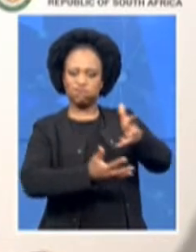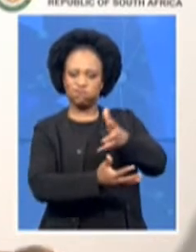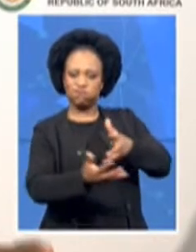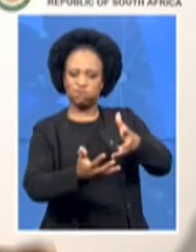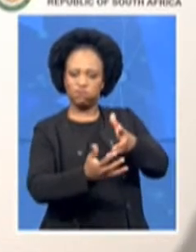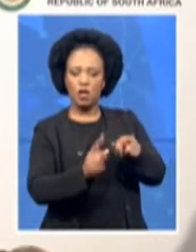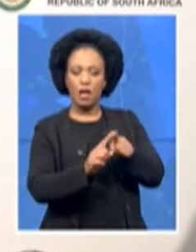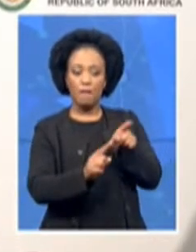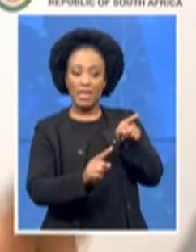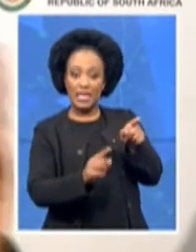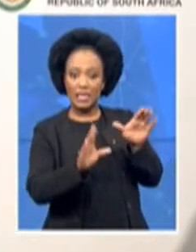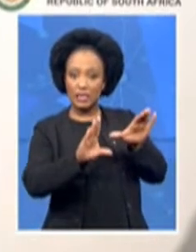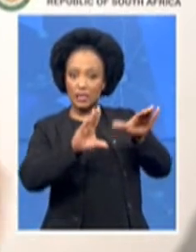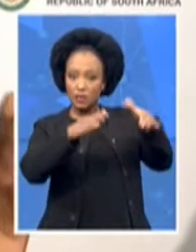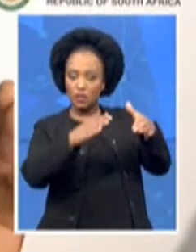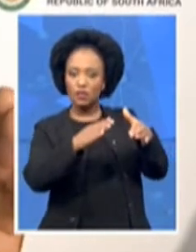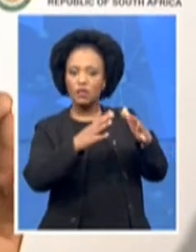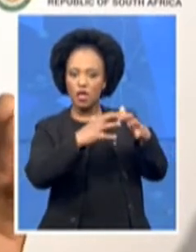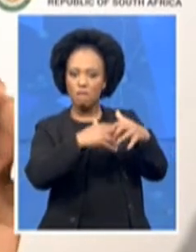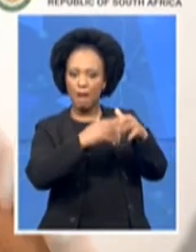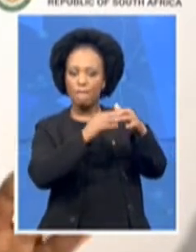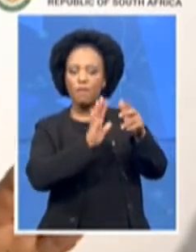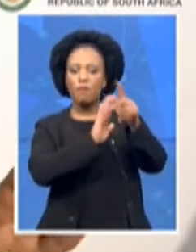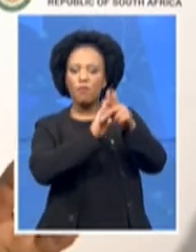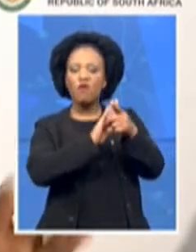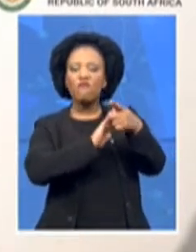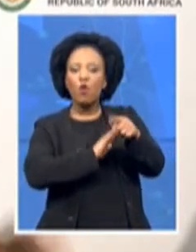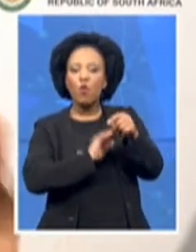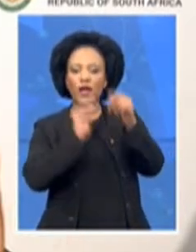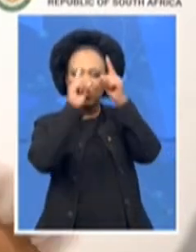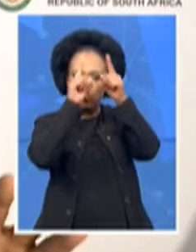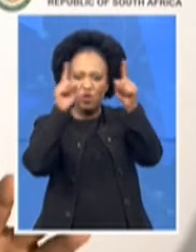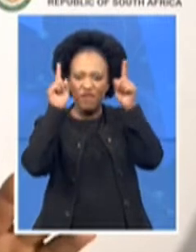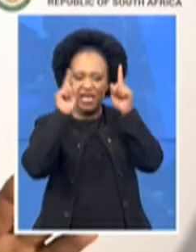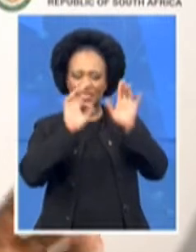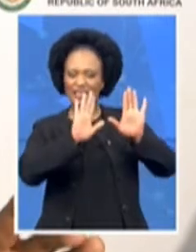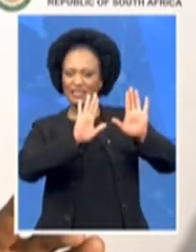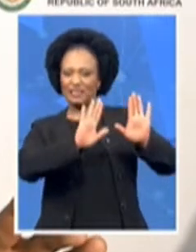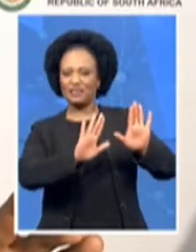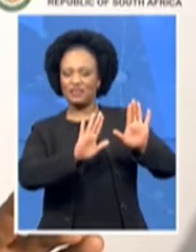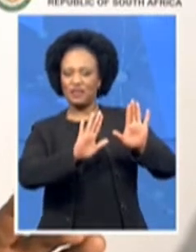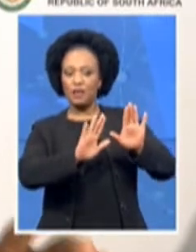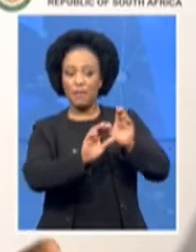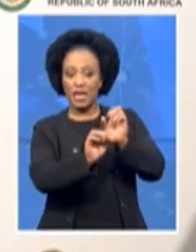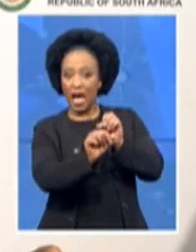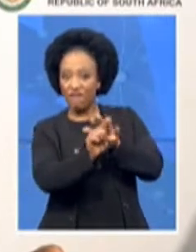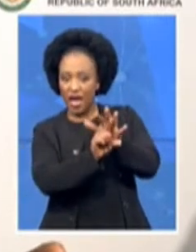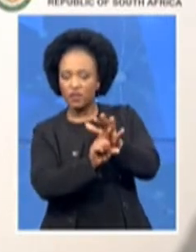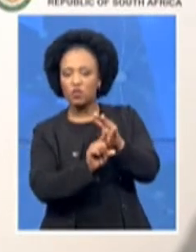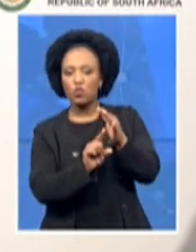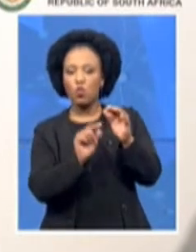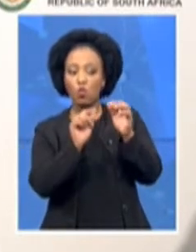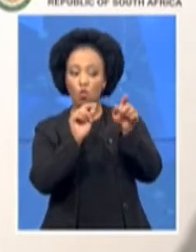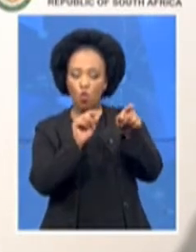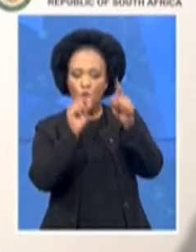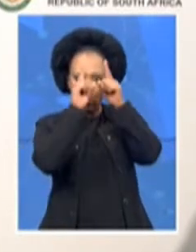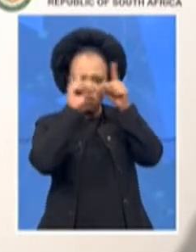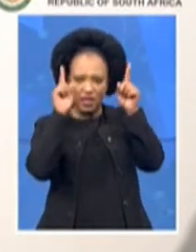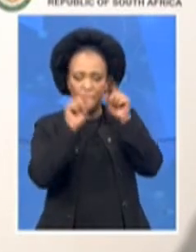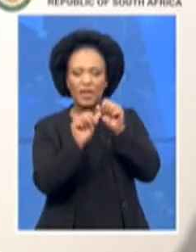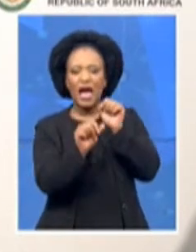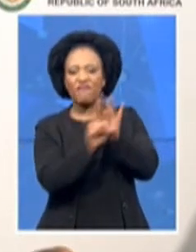that university. It affects only, that policy when they make it only affects them. Now remember, the university